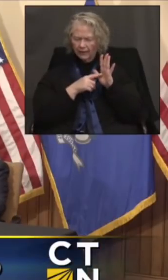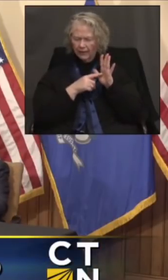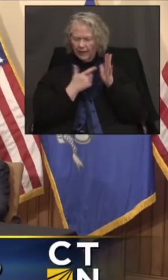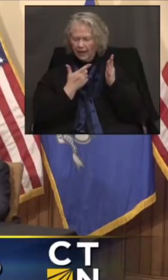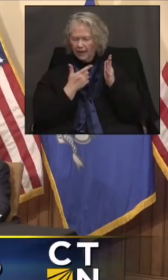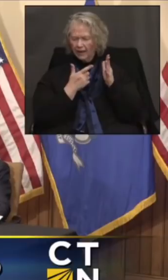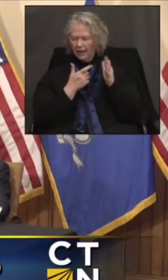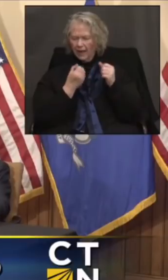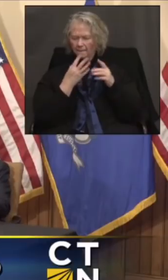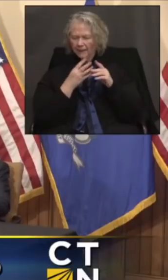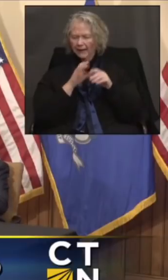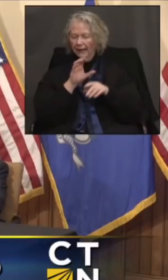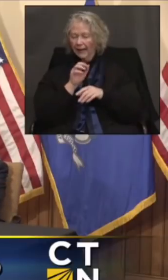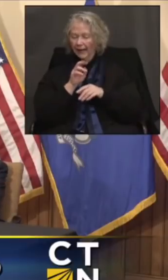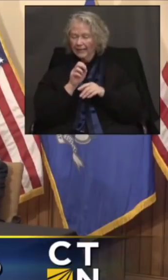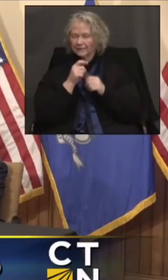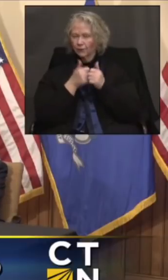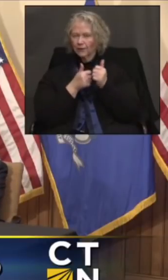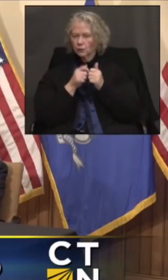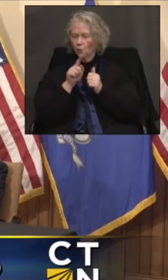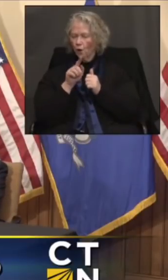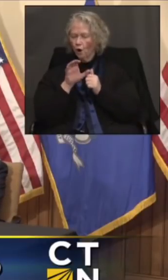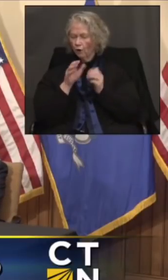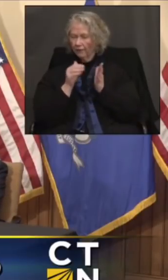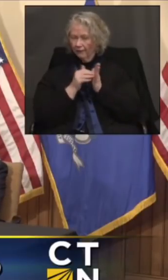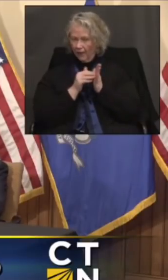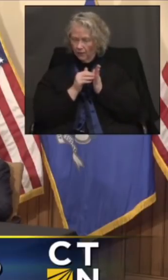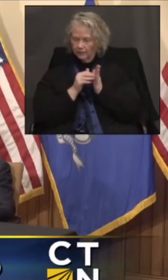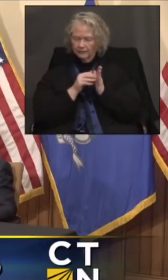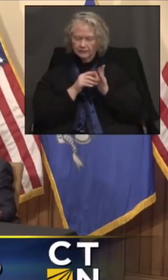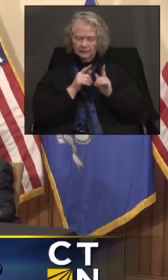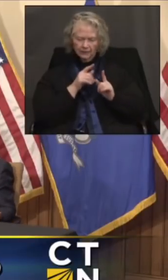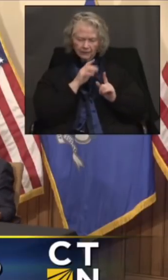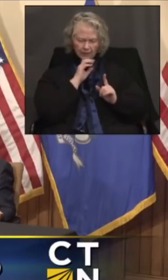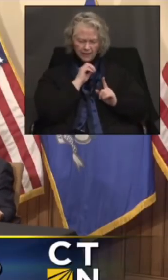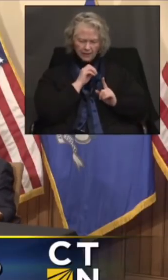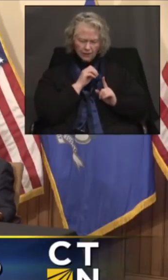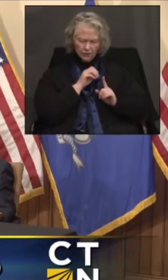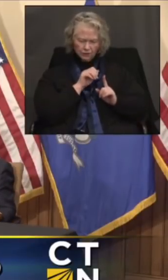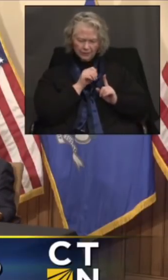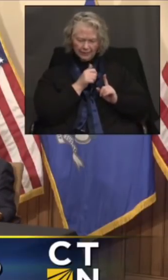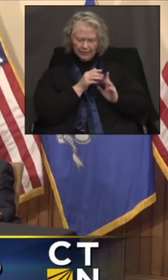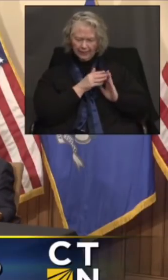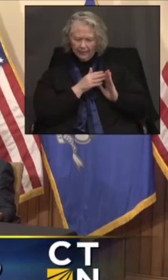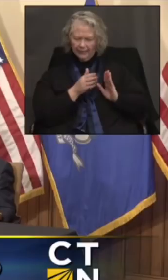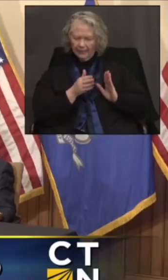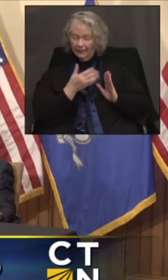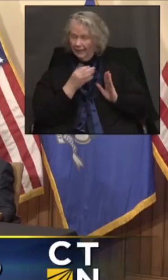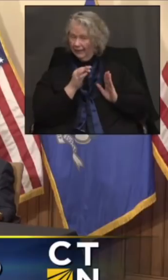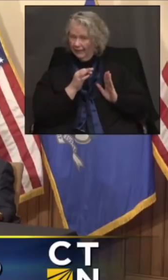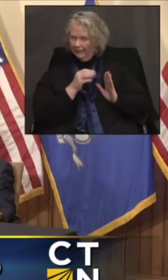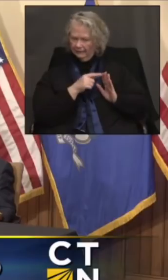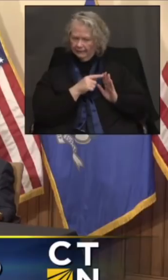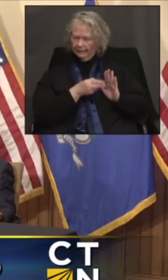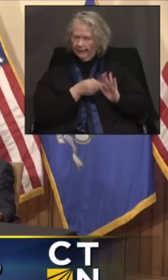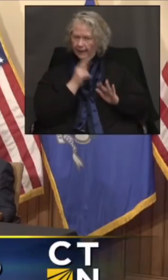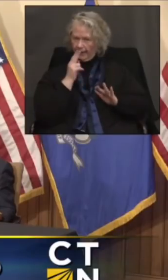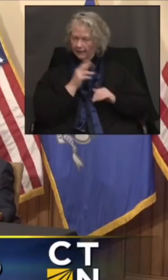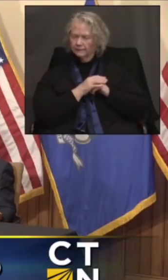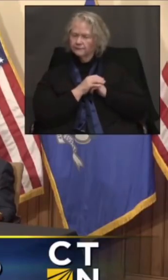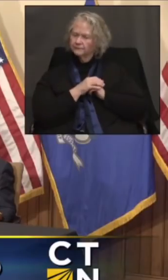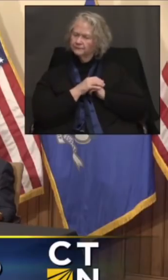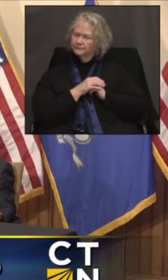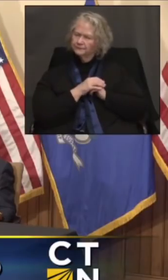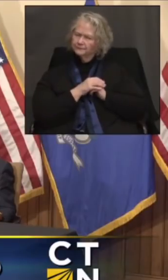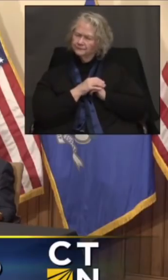graph, our kids aged 10 to 19 were on the top. Given that a lot of schools are going back in,